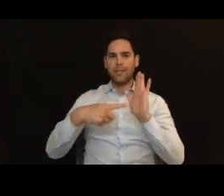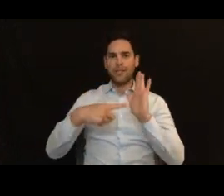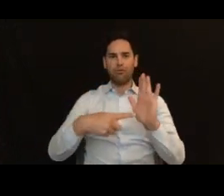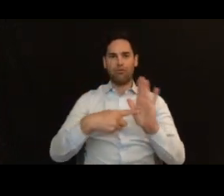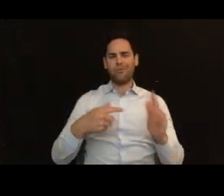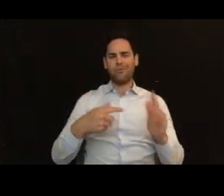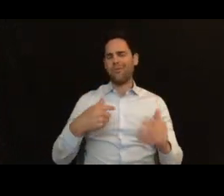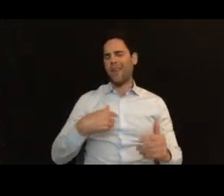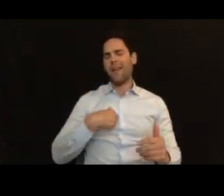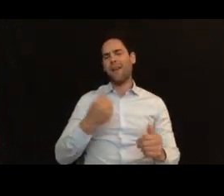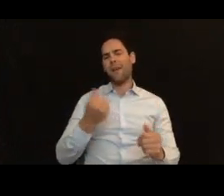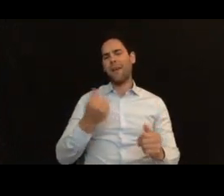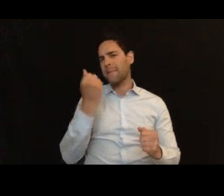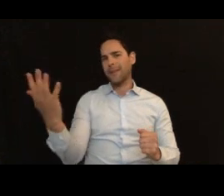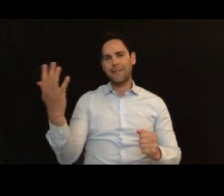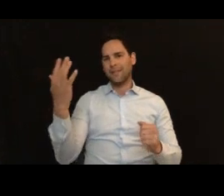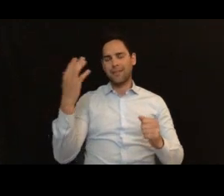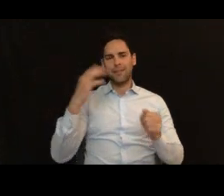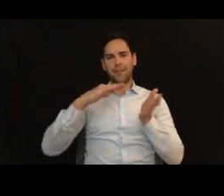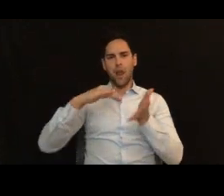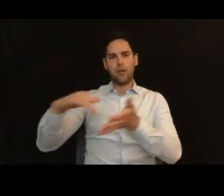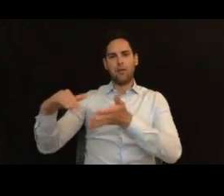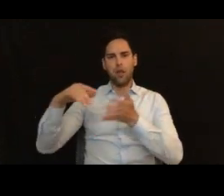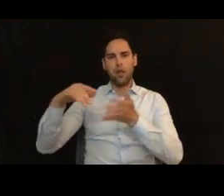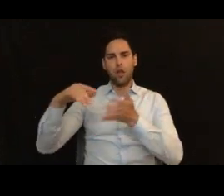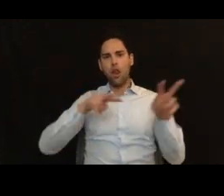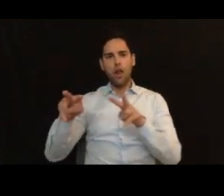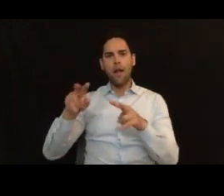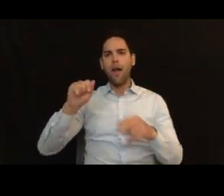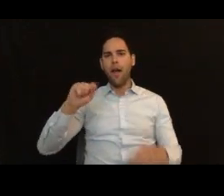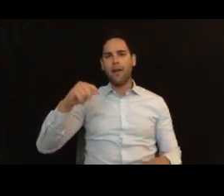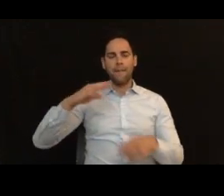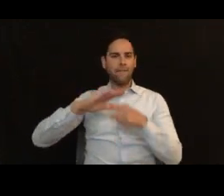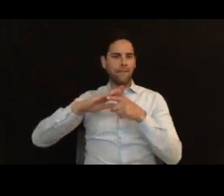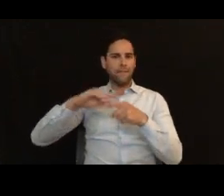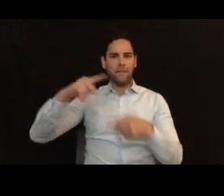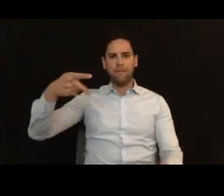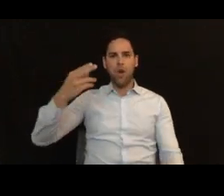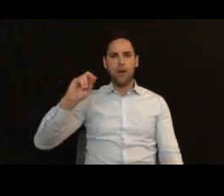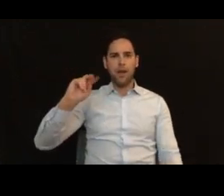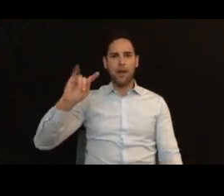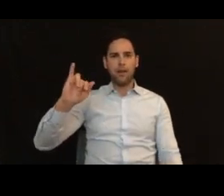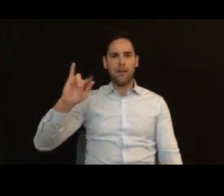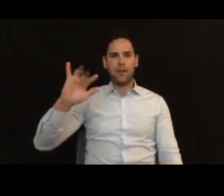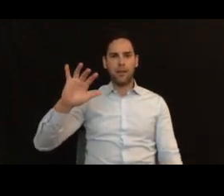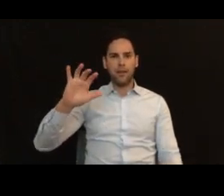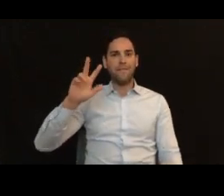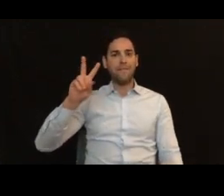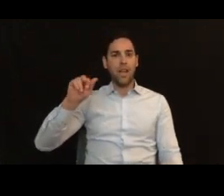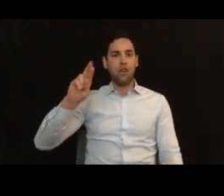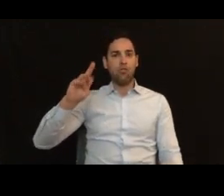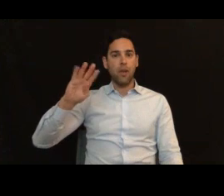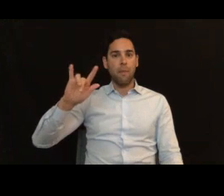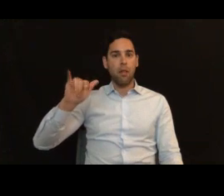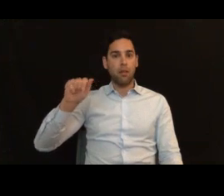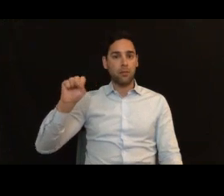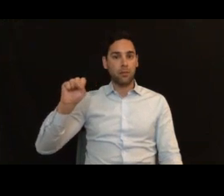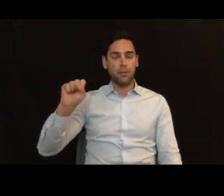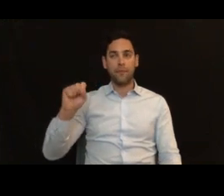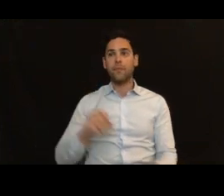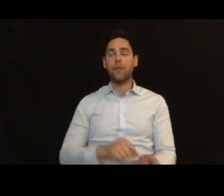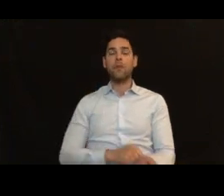done, basically trying to pinpoint. Basically, when people hear voices, they think that the